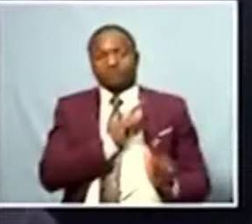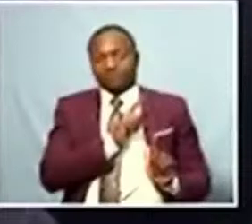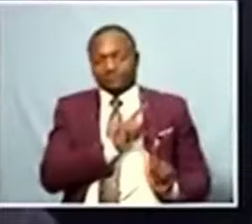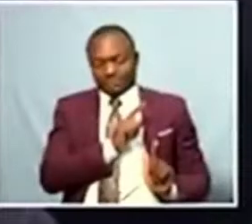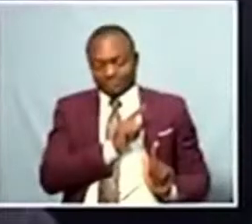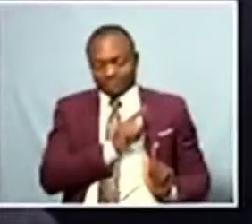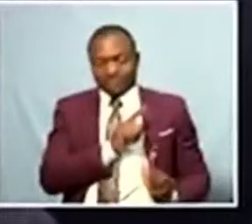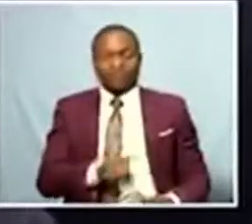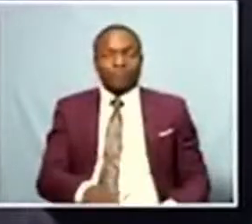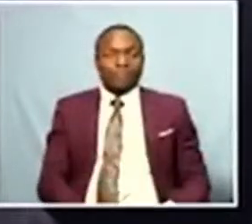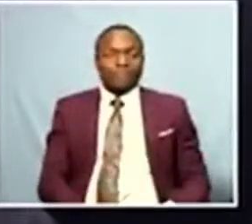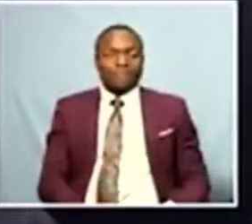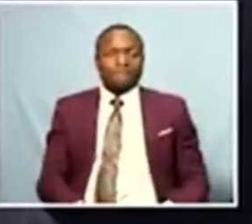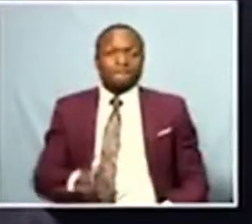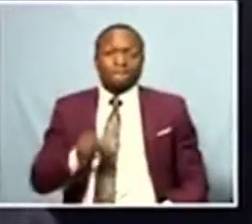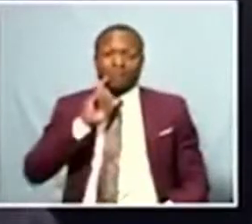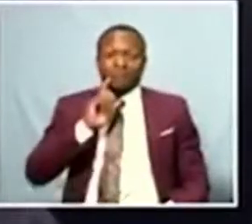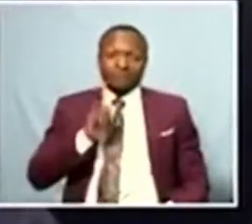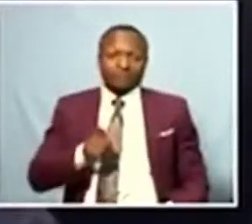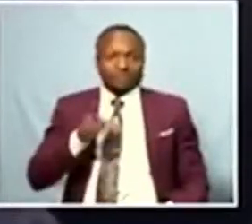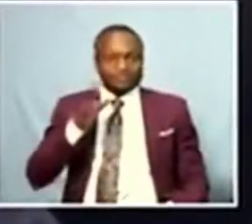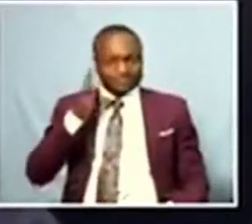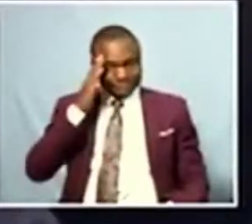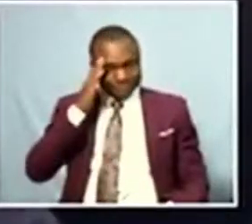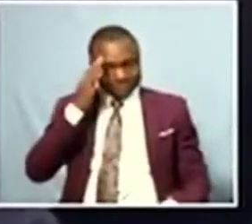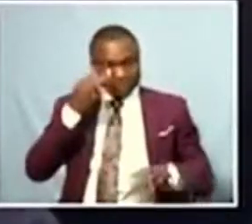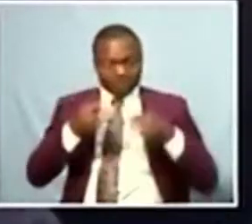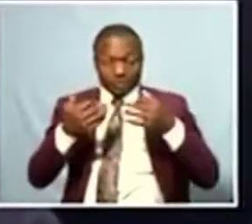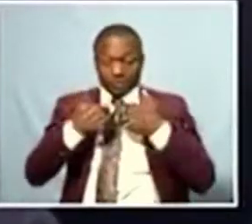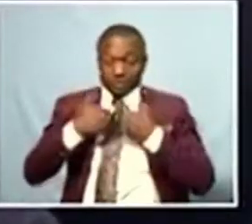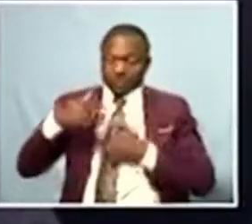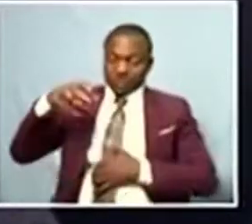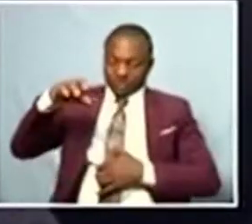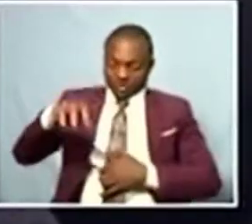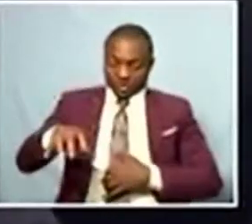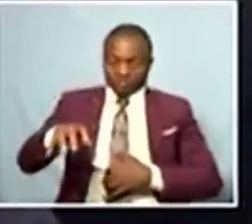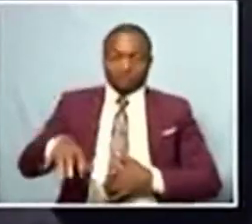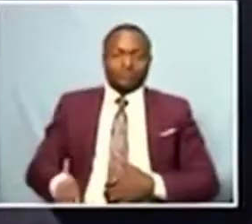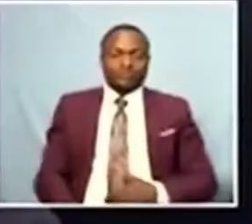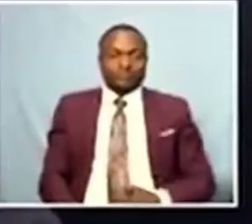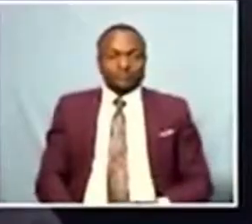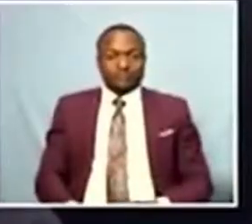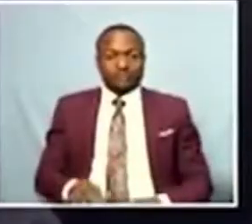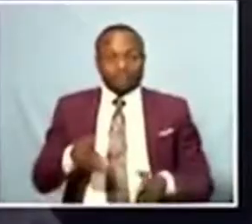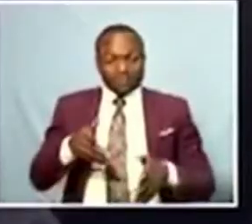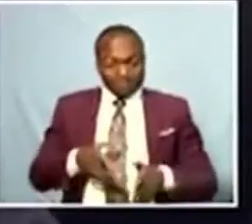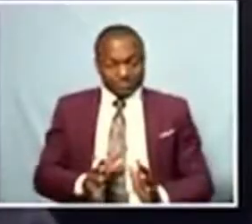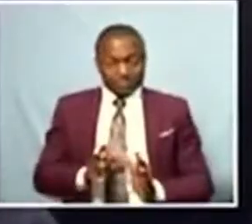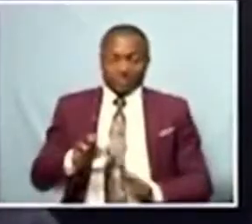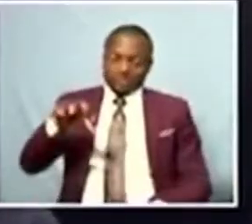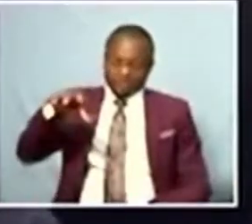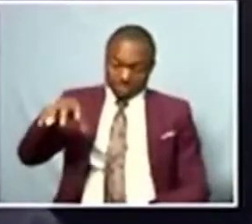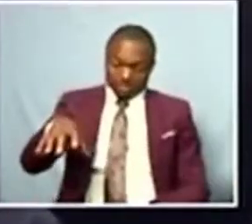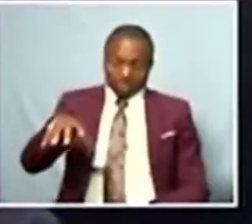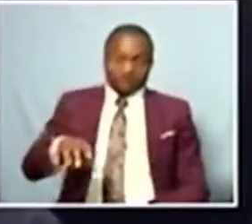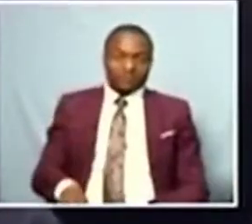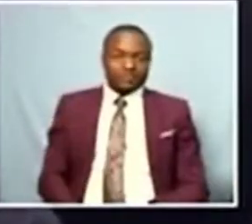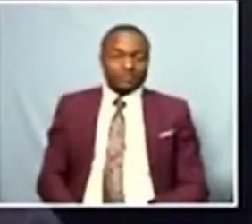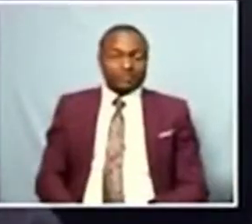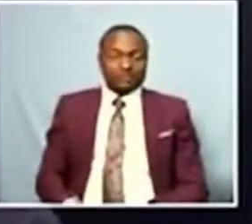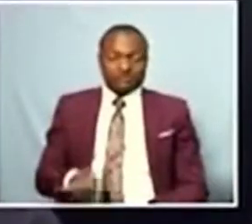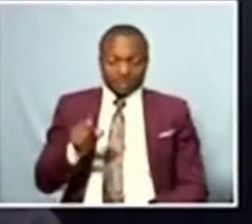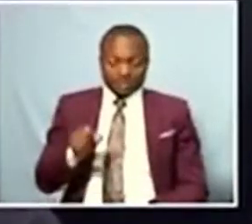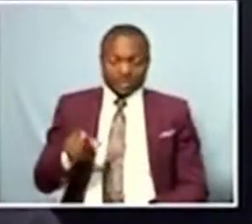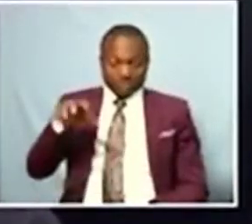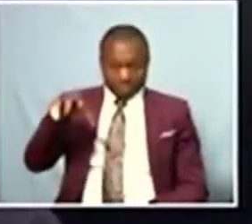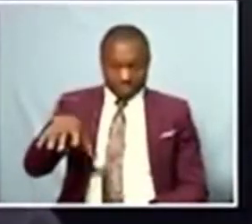may also know that when you have a child, when you give birth to a child, eventually the